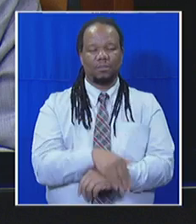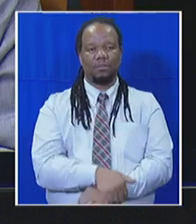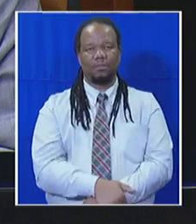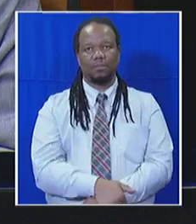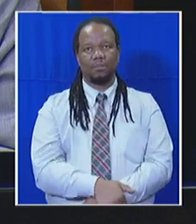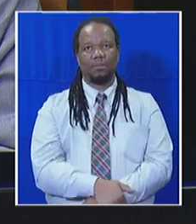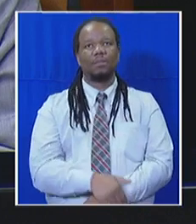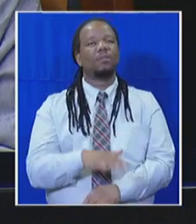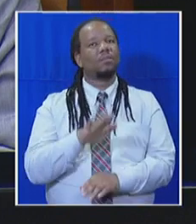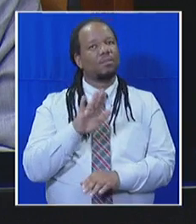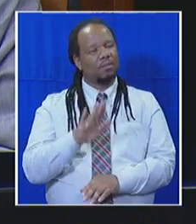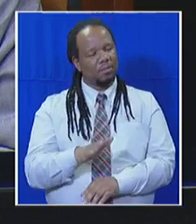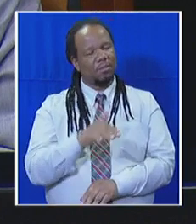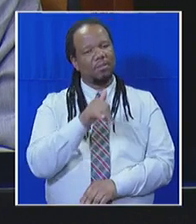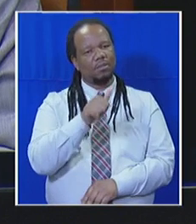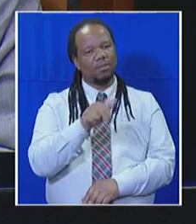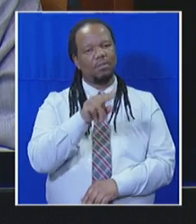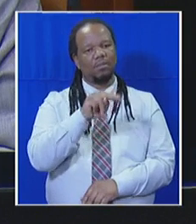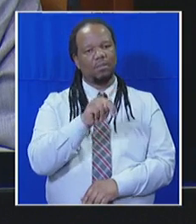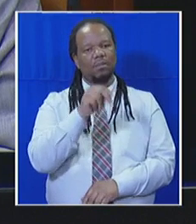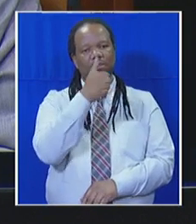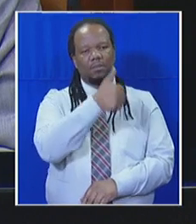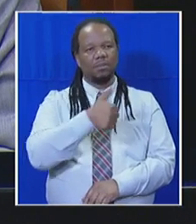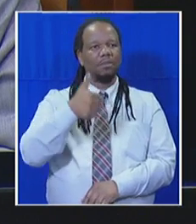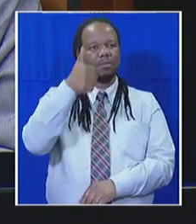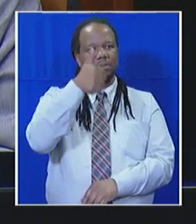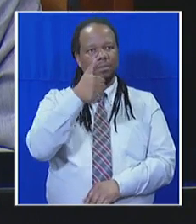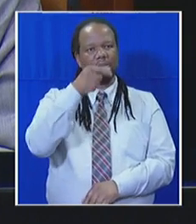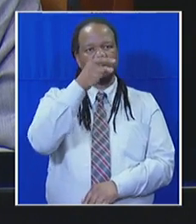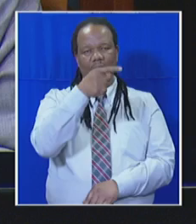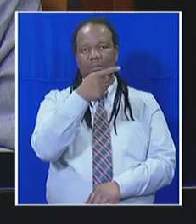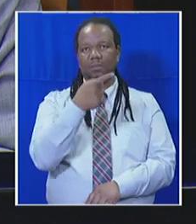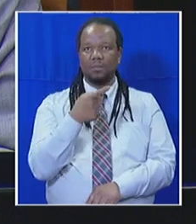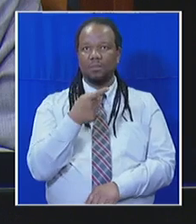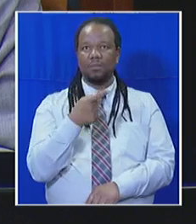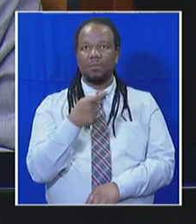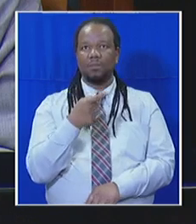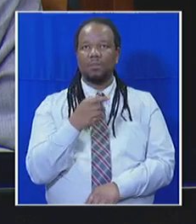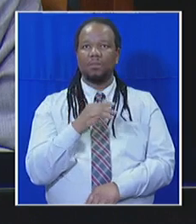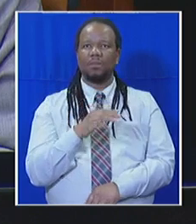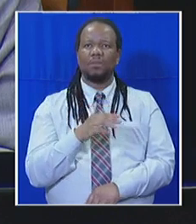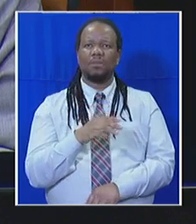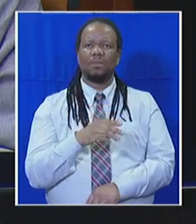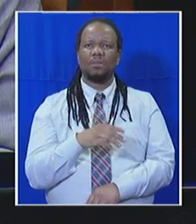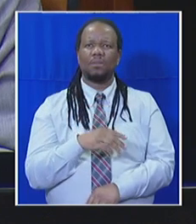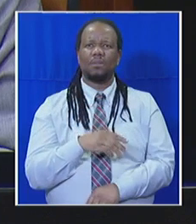I now recognize the Honourable, the Chief Whip of the Majority Party. I'm happy to step in if you need.